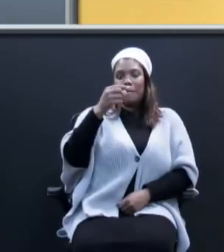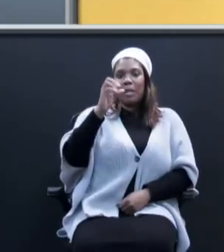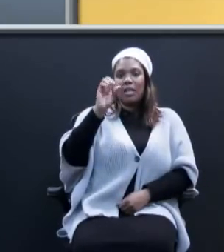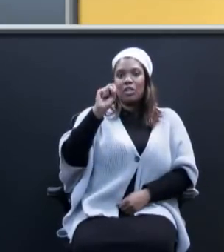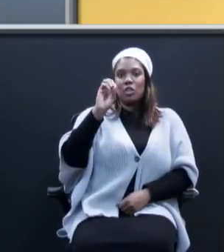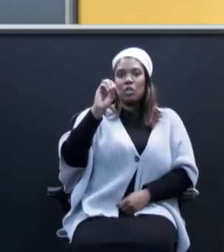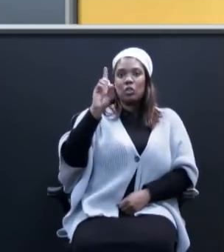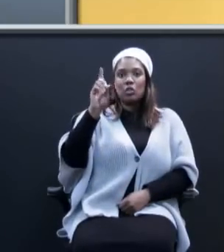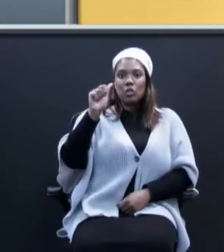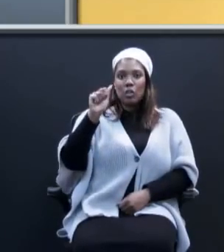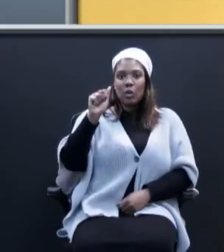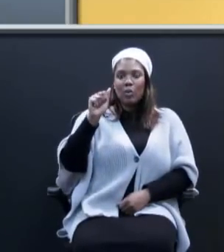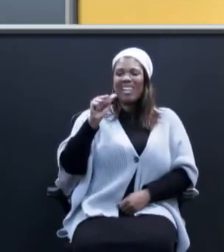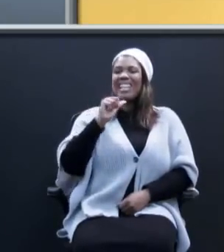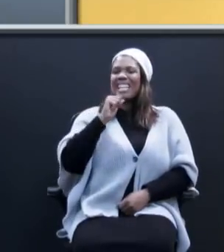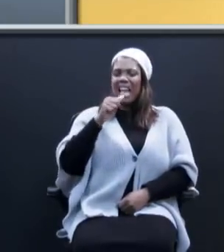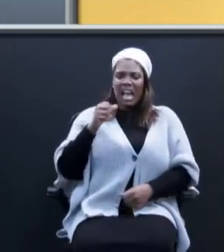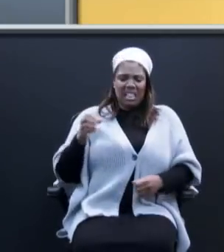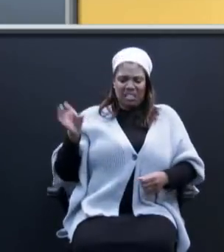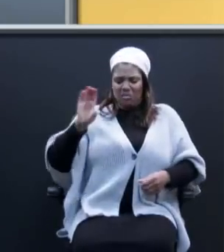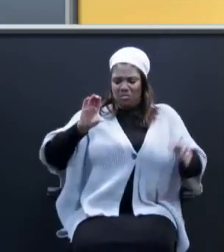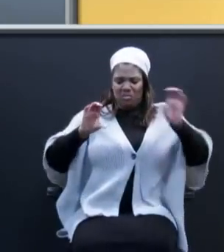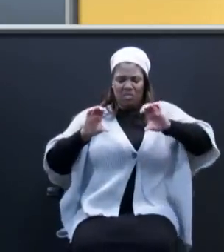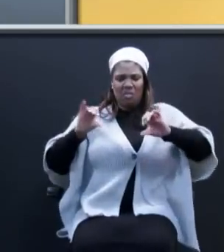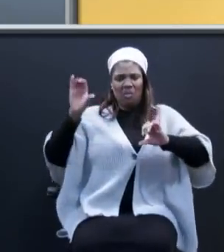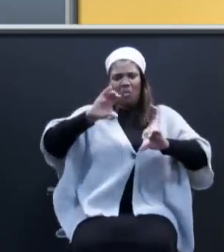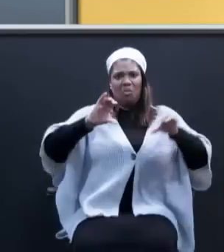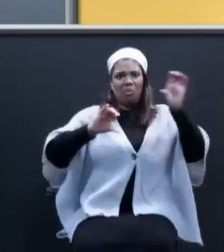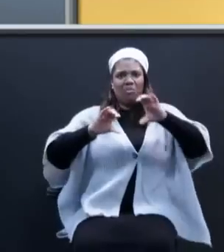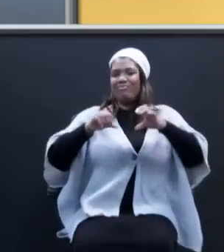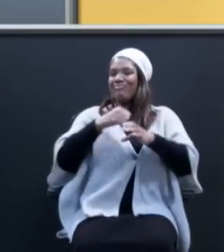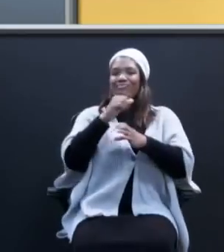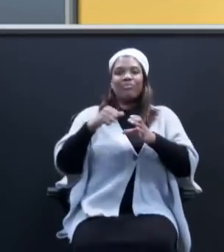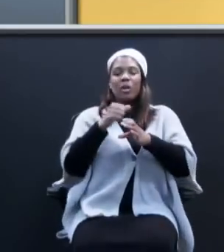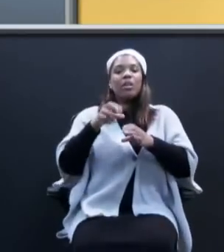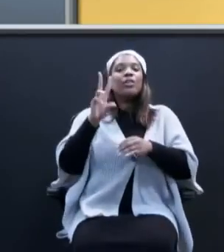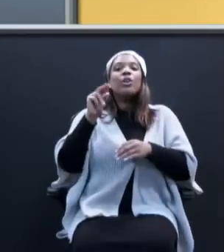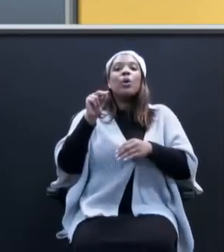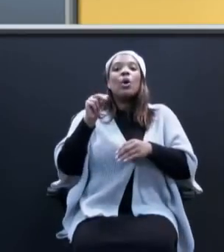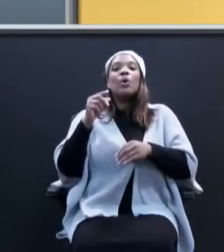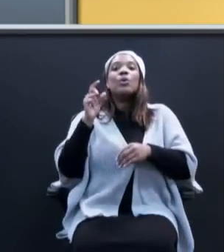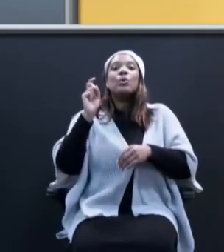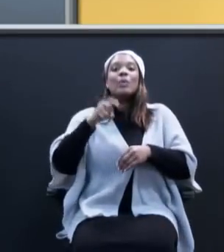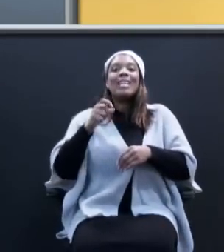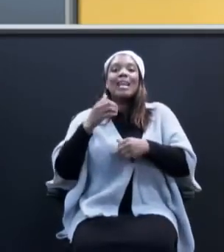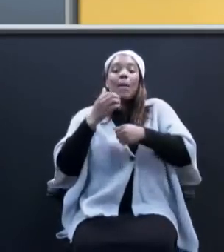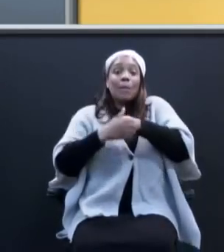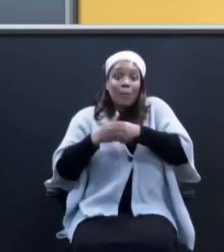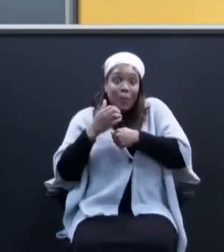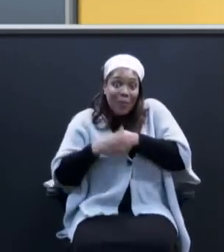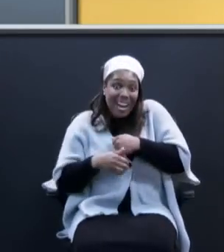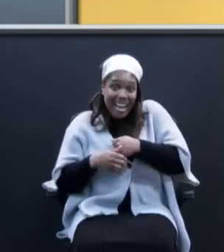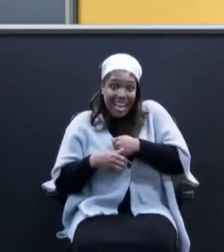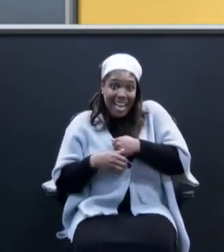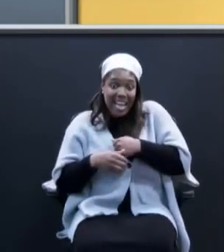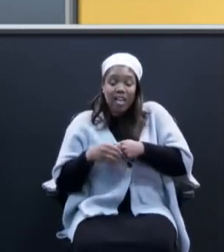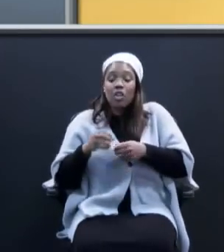agent. If it's not in bread, then the bread is not going to rise, because leaven means to rise.